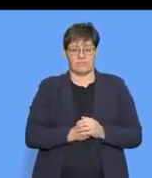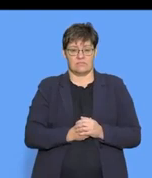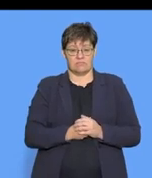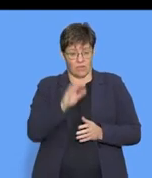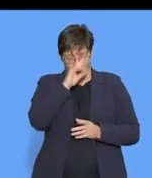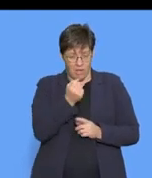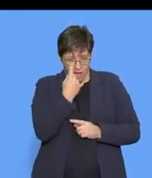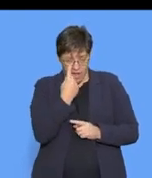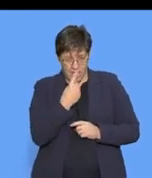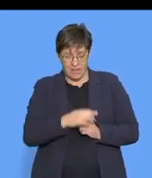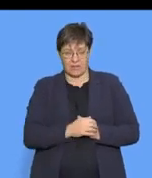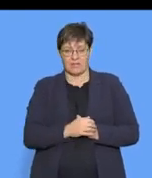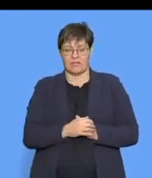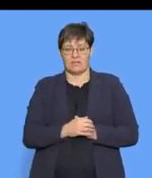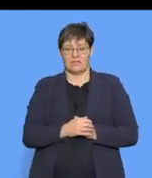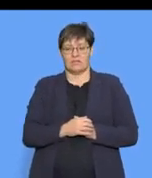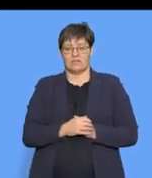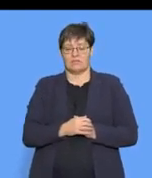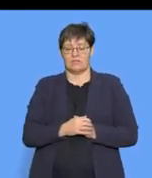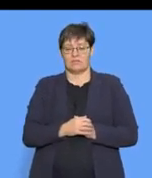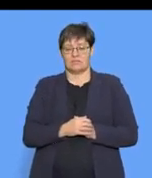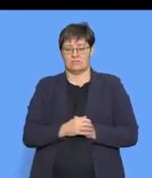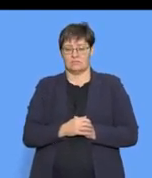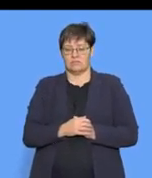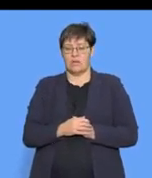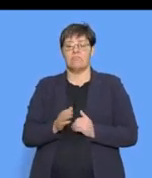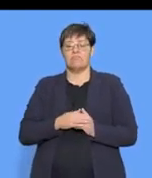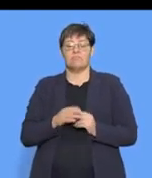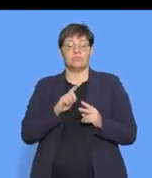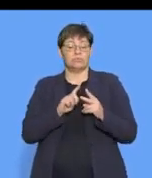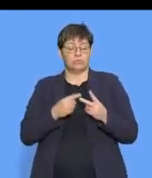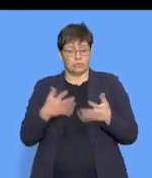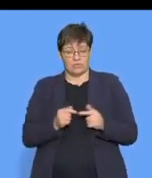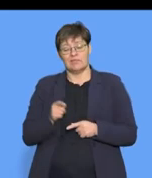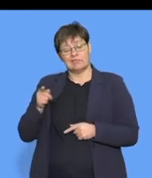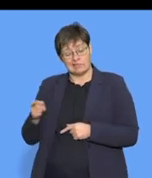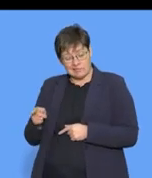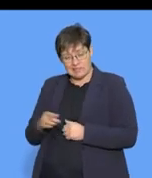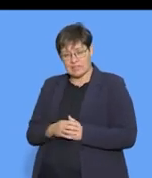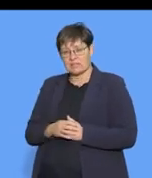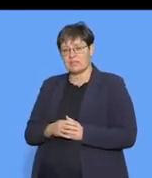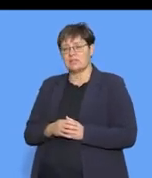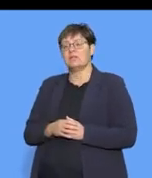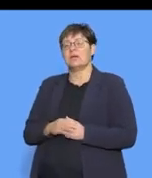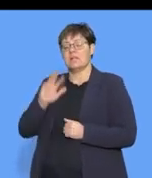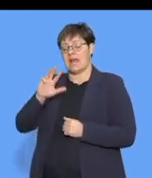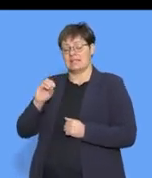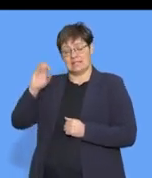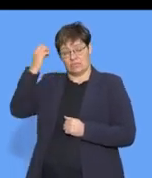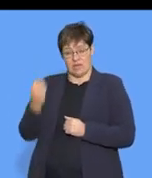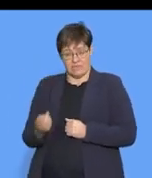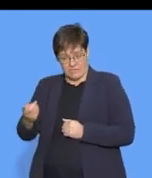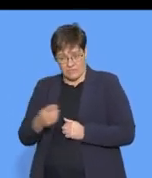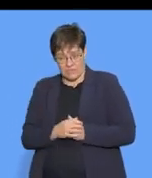Okay, I hope this is getting a little bit easier. Let's try. I think we've got two more left to do. This one here again, it's a right angle